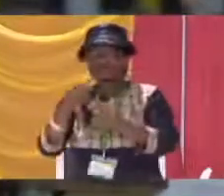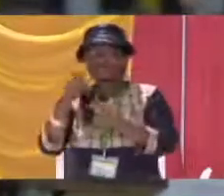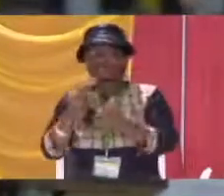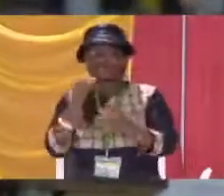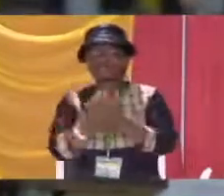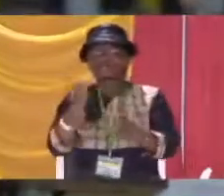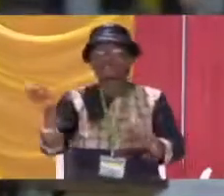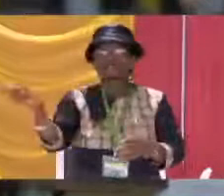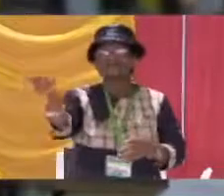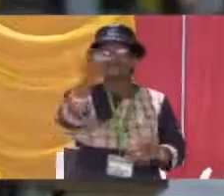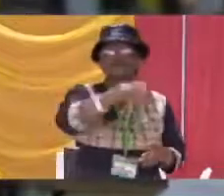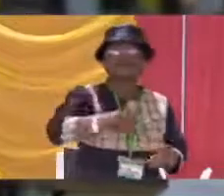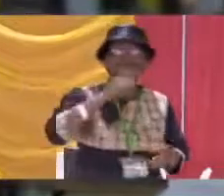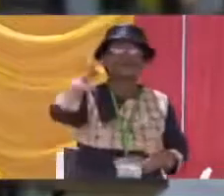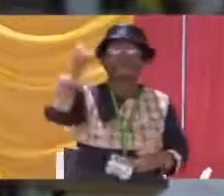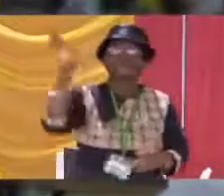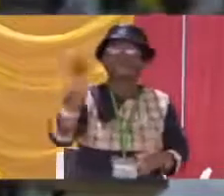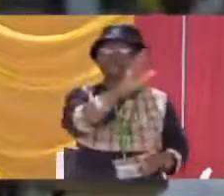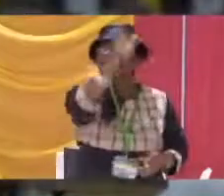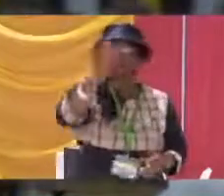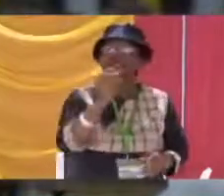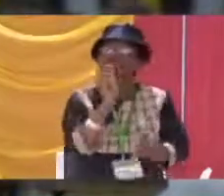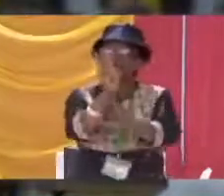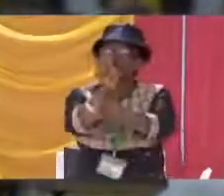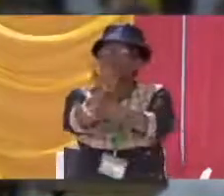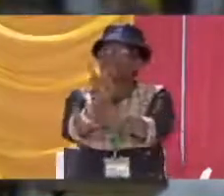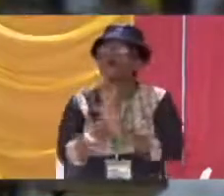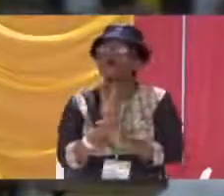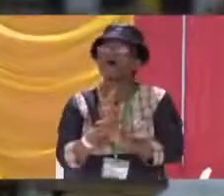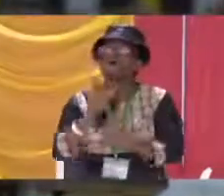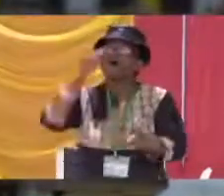You will never borrow again.